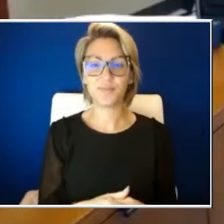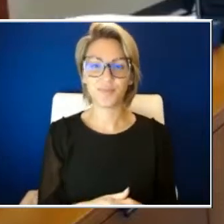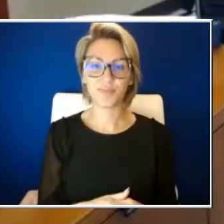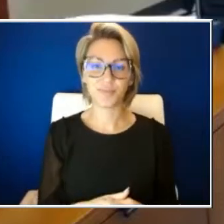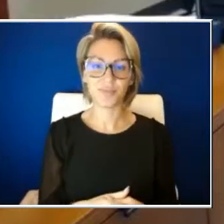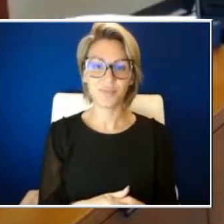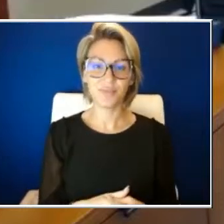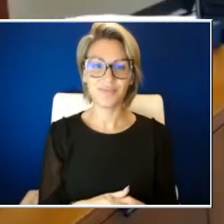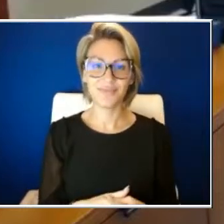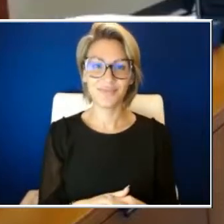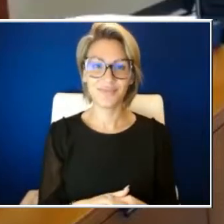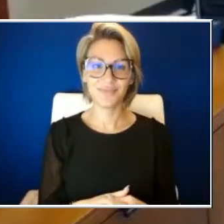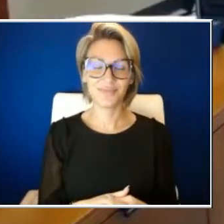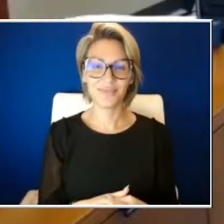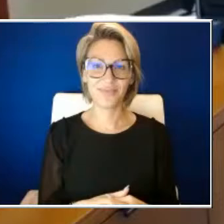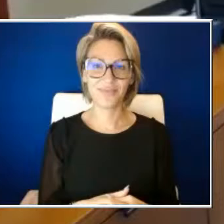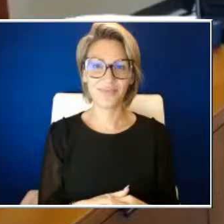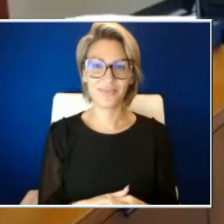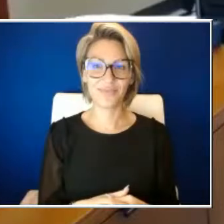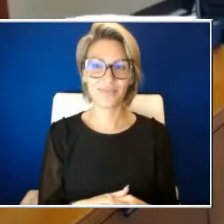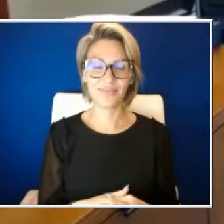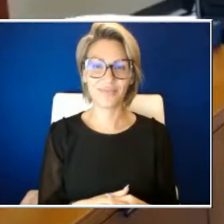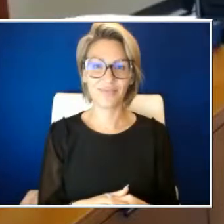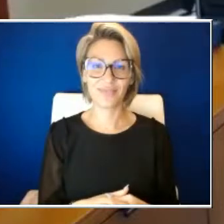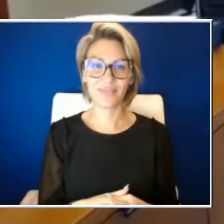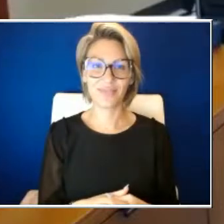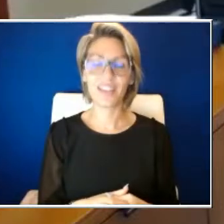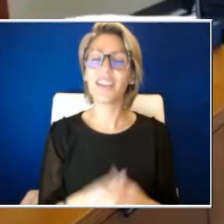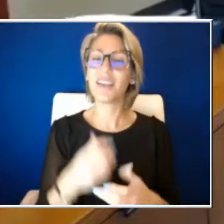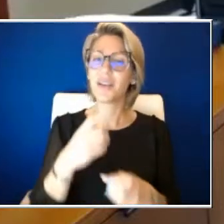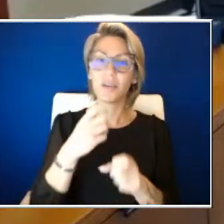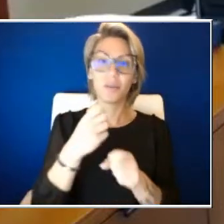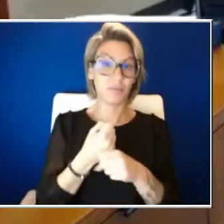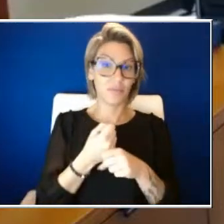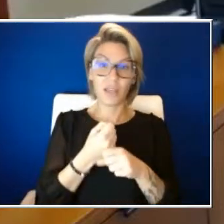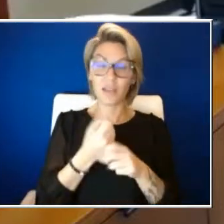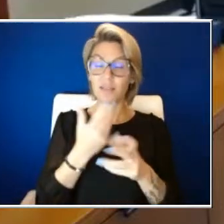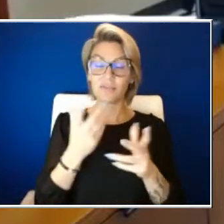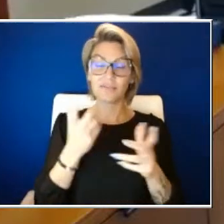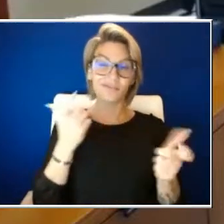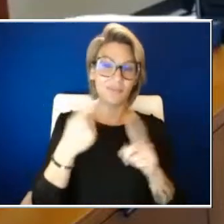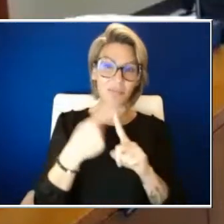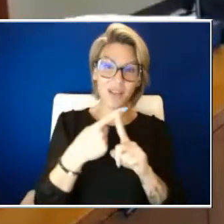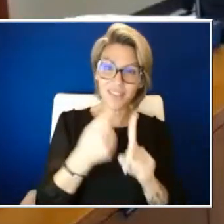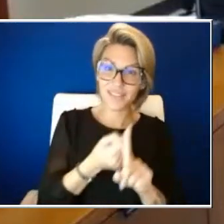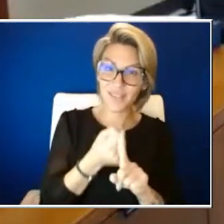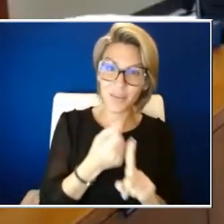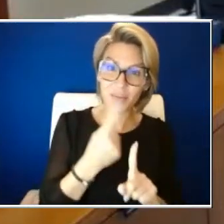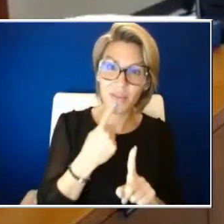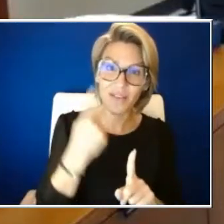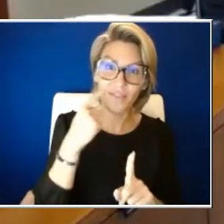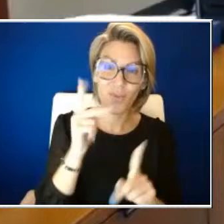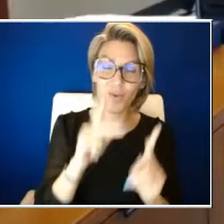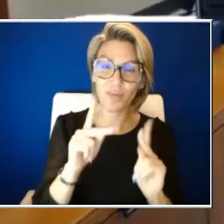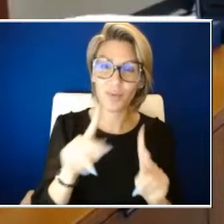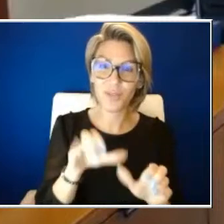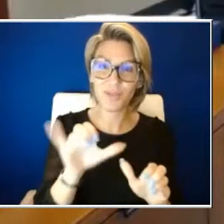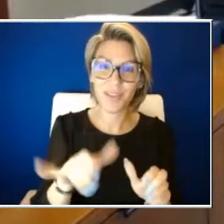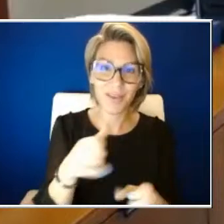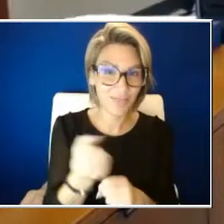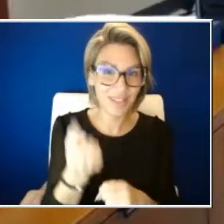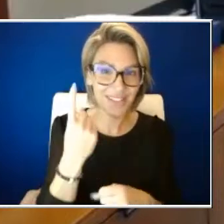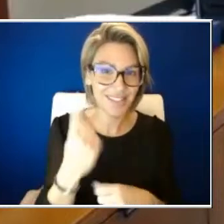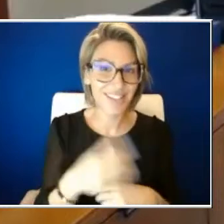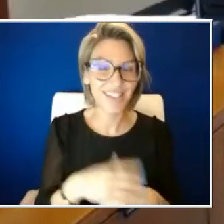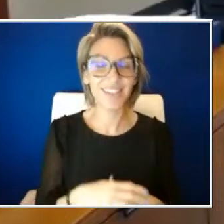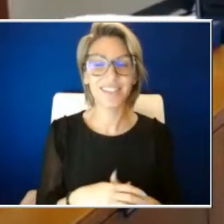just, it just is it makes a world of sense for people to do this, because it's